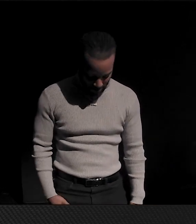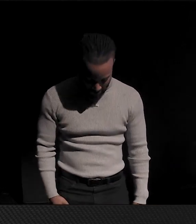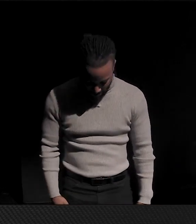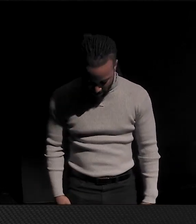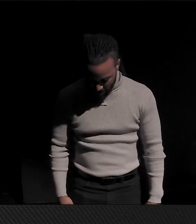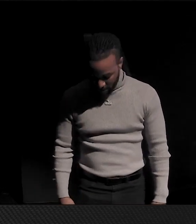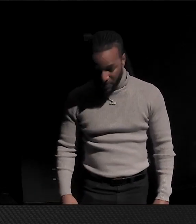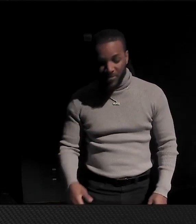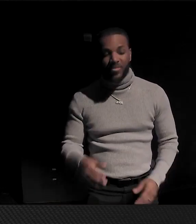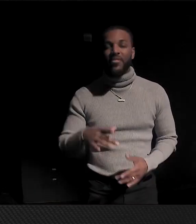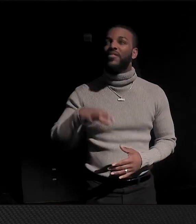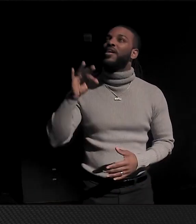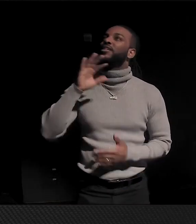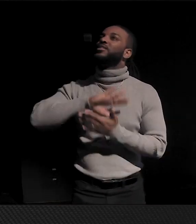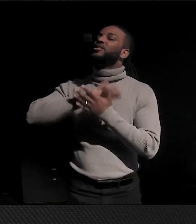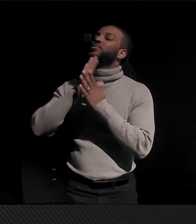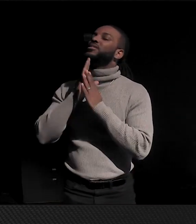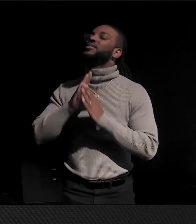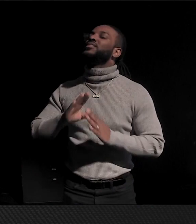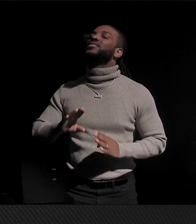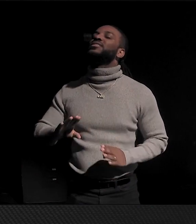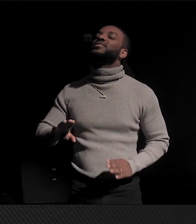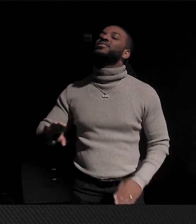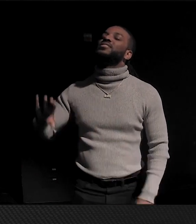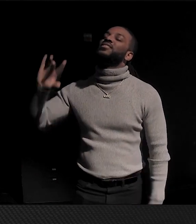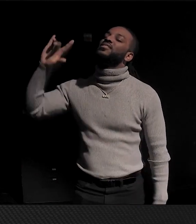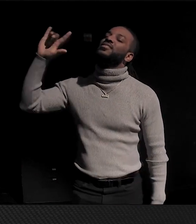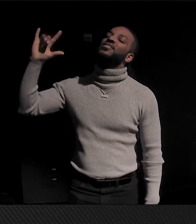love. Find peace within His